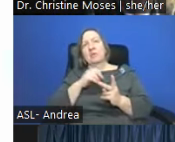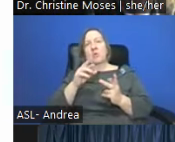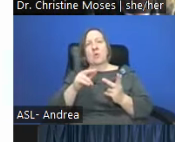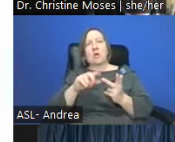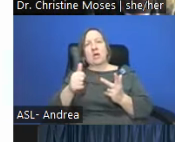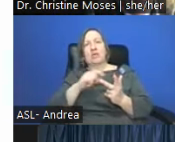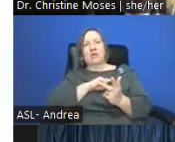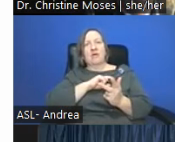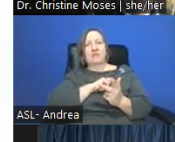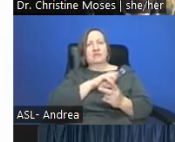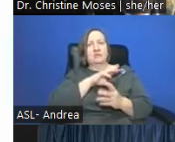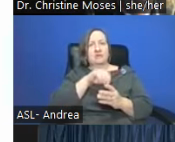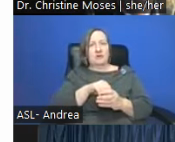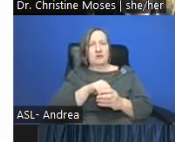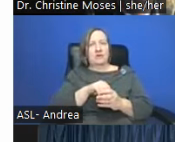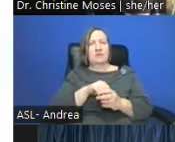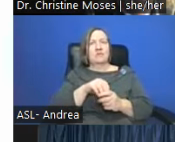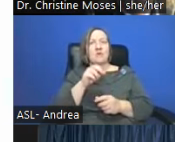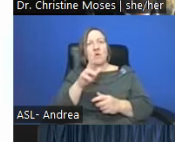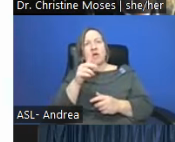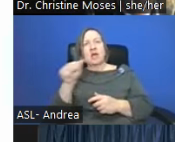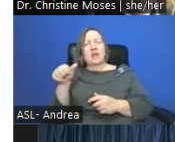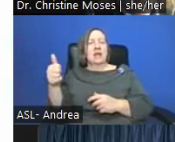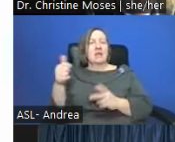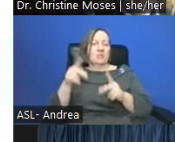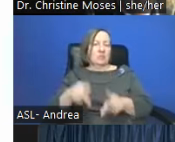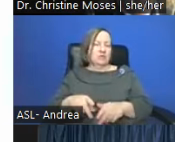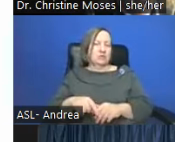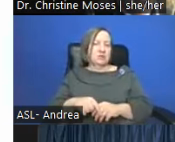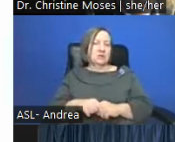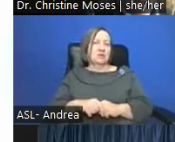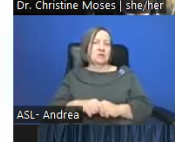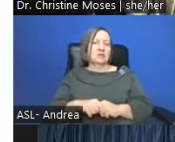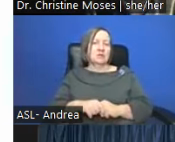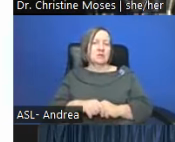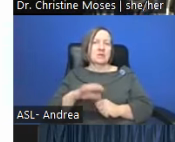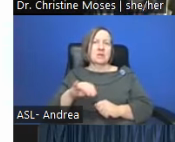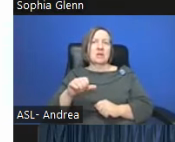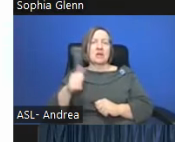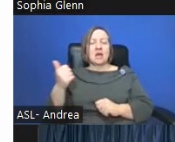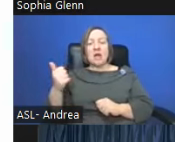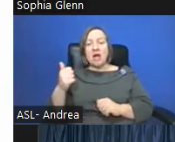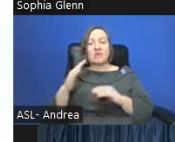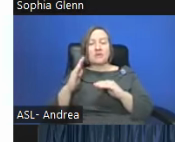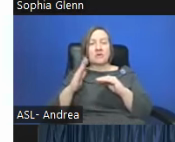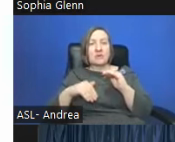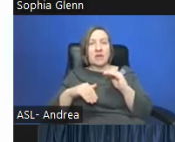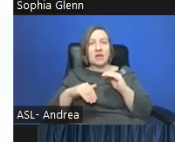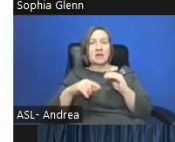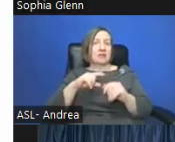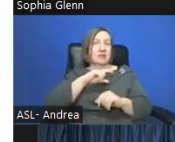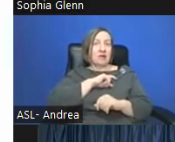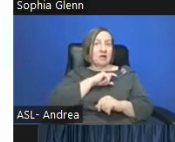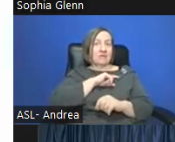other officers involved or any other person. This other than the